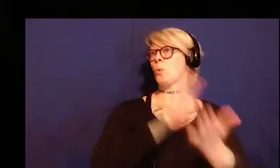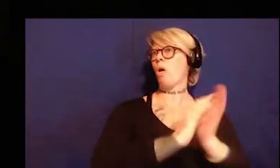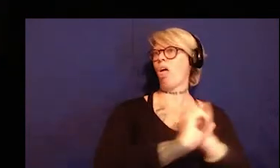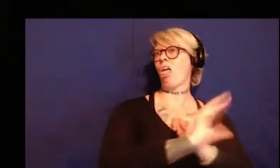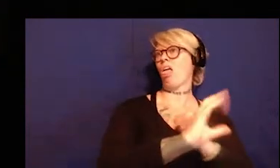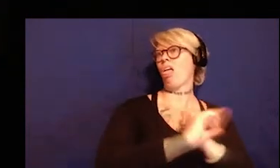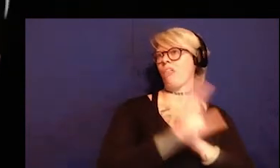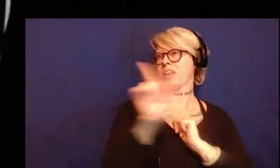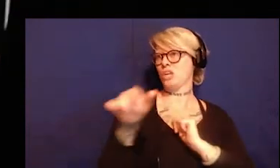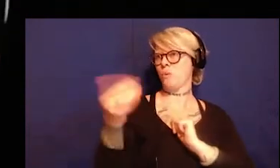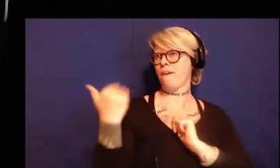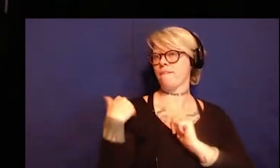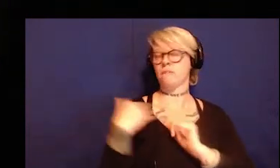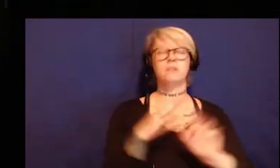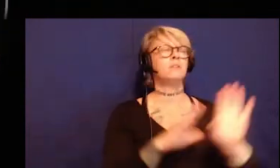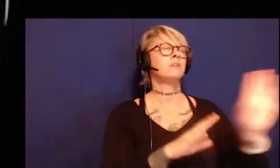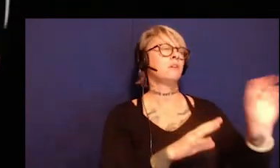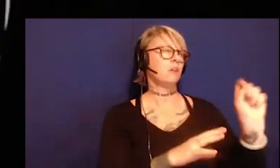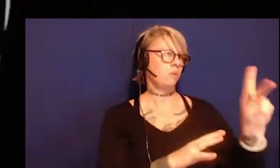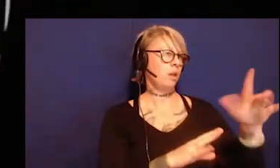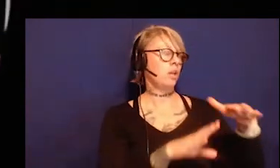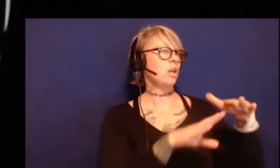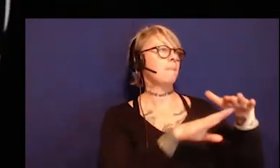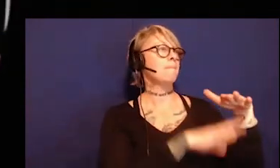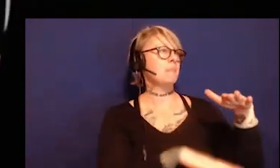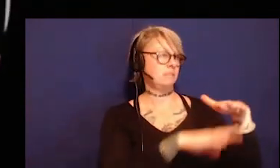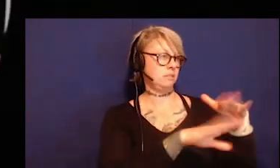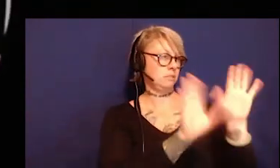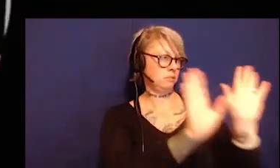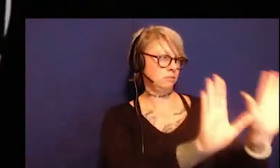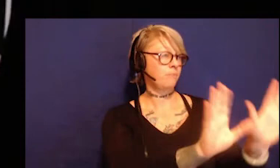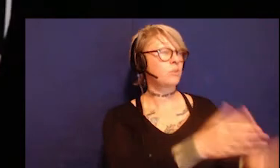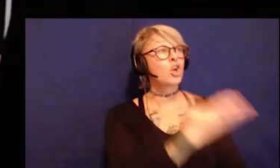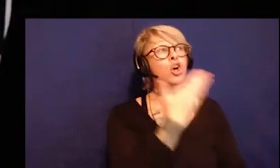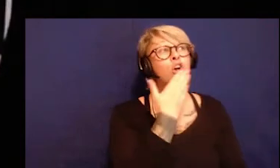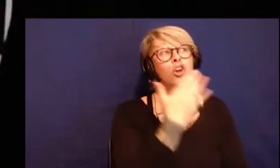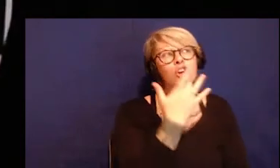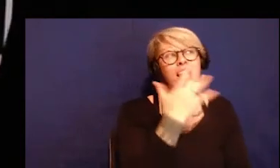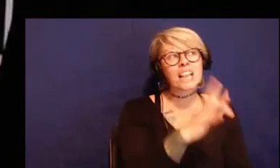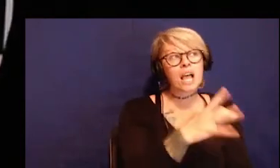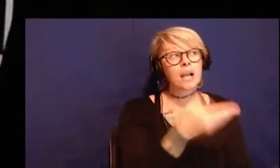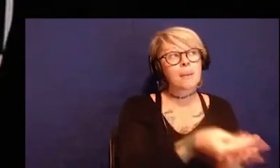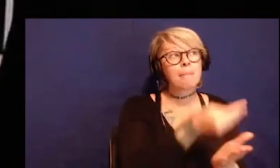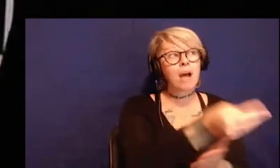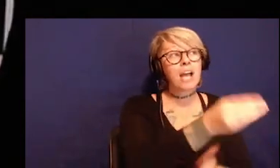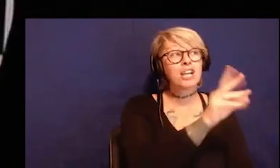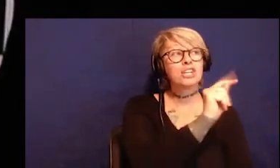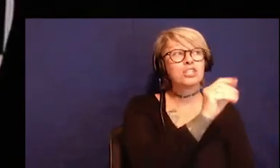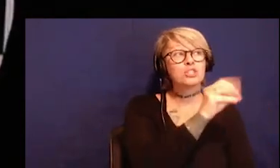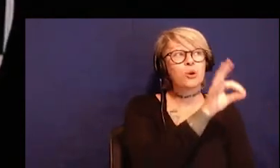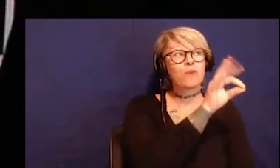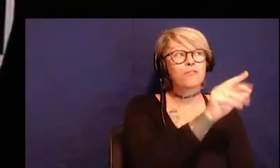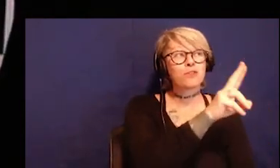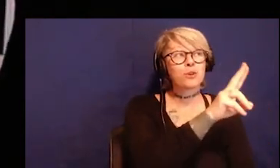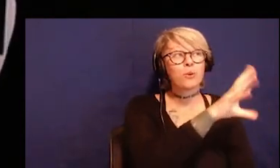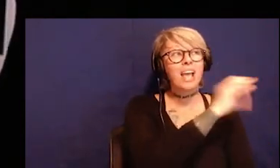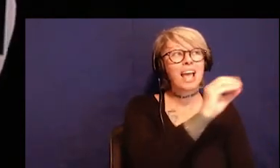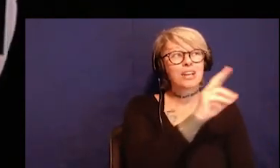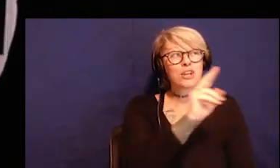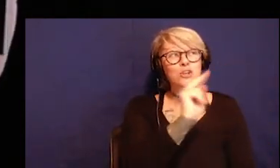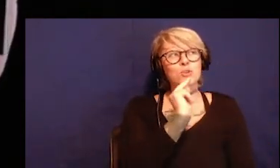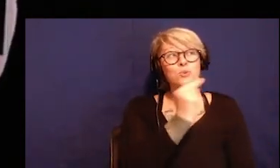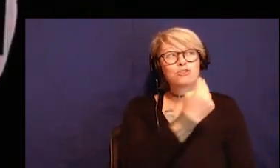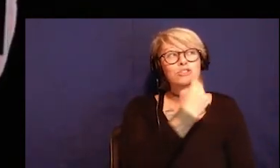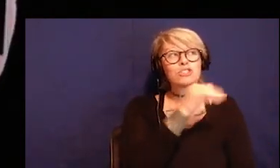with the basics. For one, good luck sourcing your industrial-sized tofu and nutritional yeast that Mom goes out of her way to get for you. There